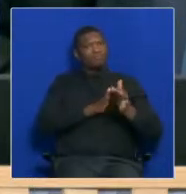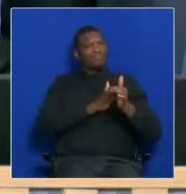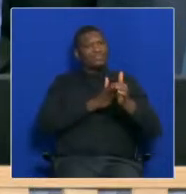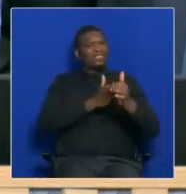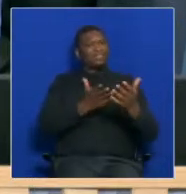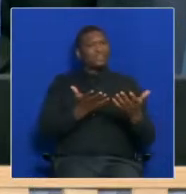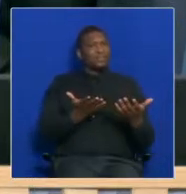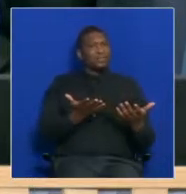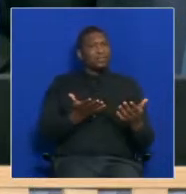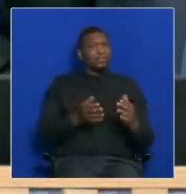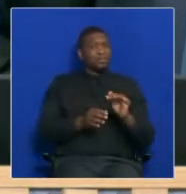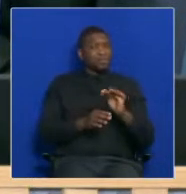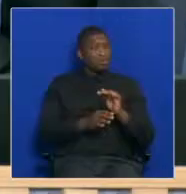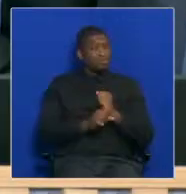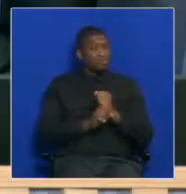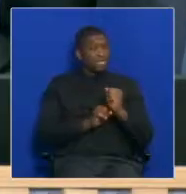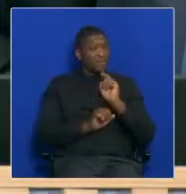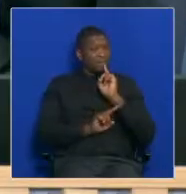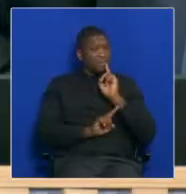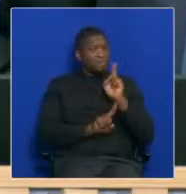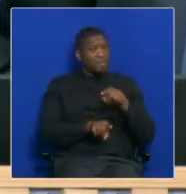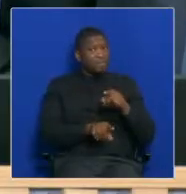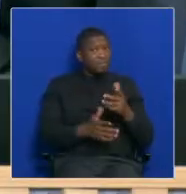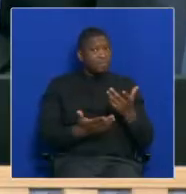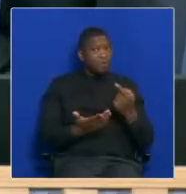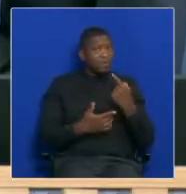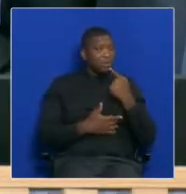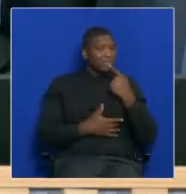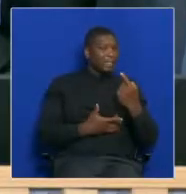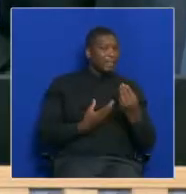not say anything? Did you not